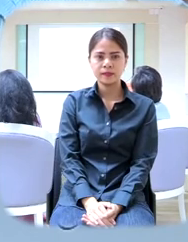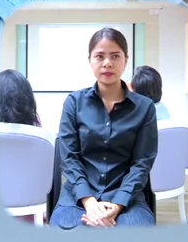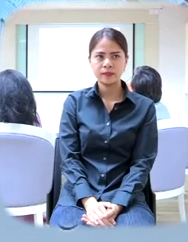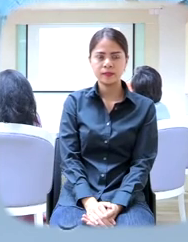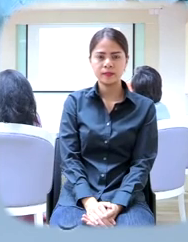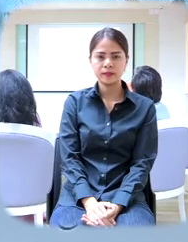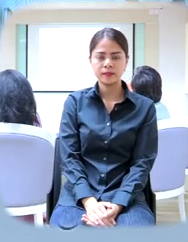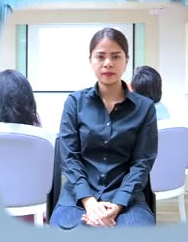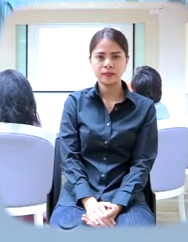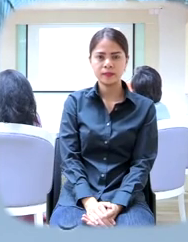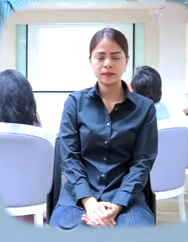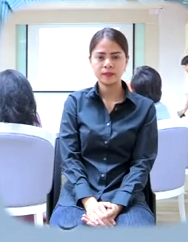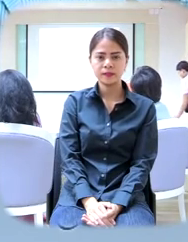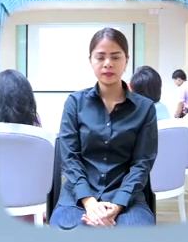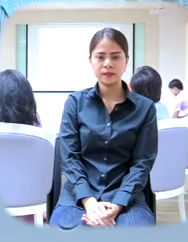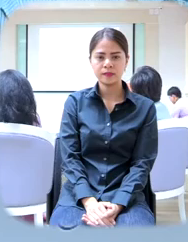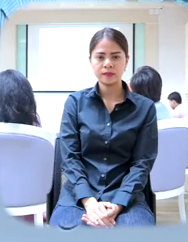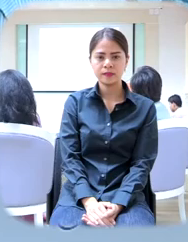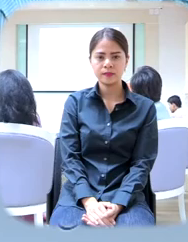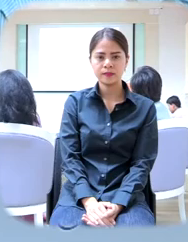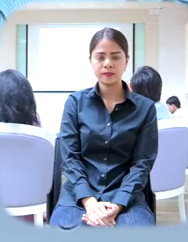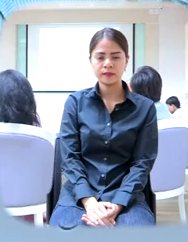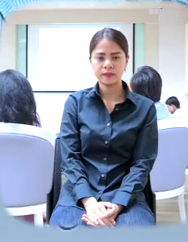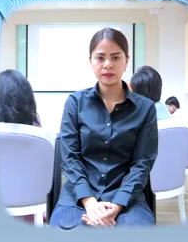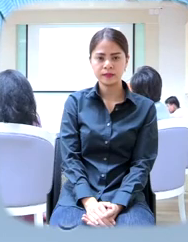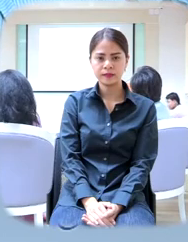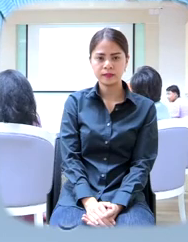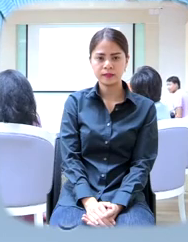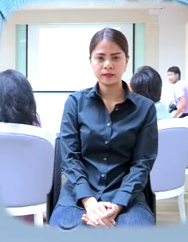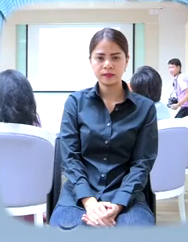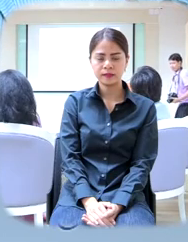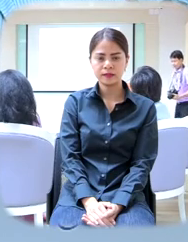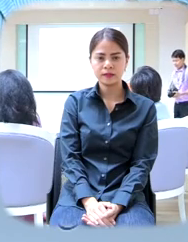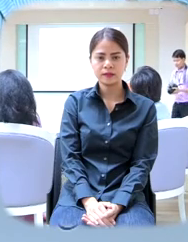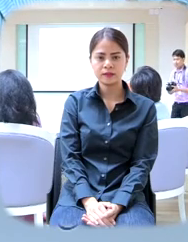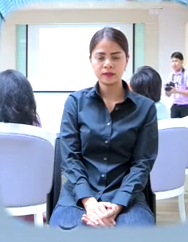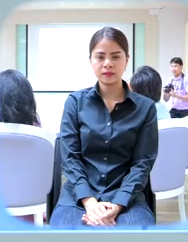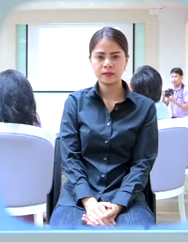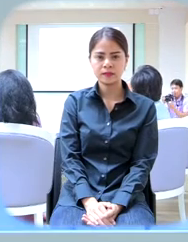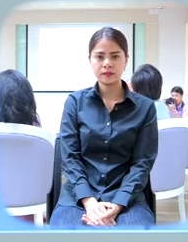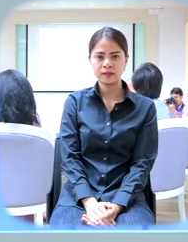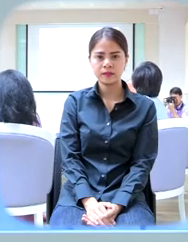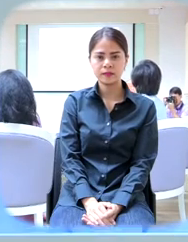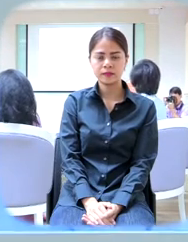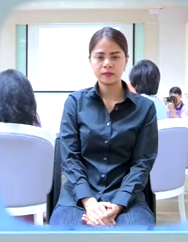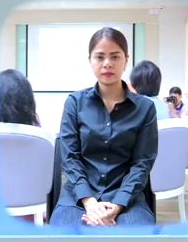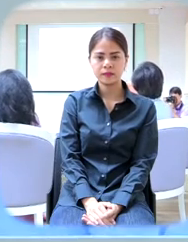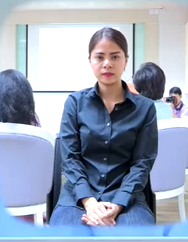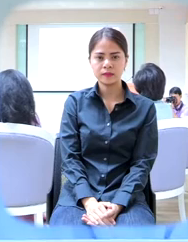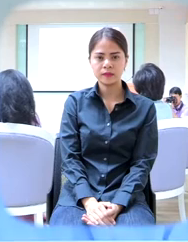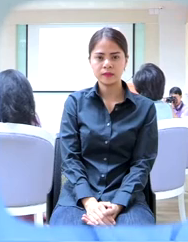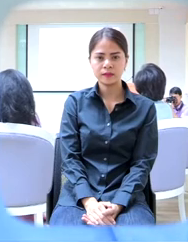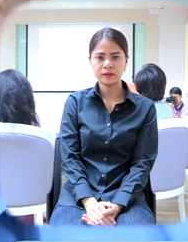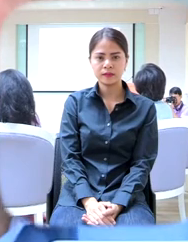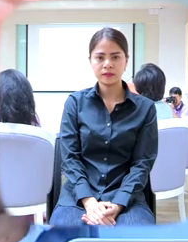and none of the early books or manuscripts remain today. We can assume from indirect evidence